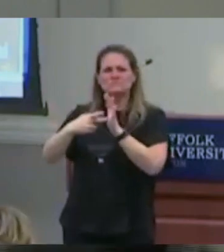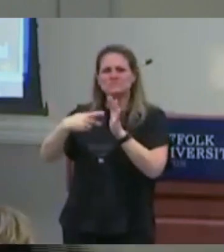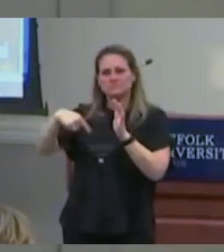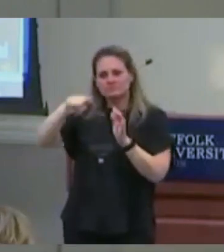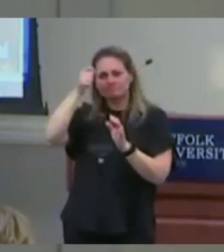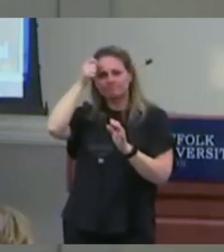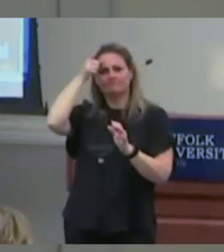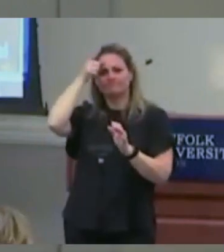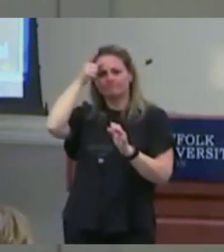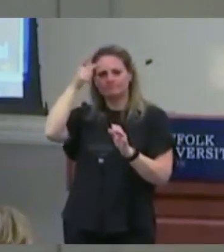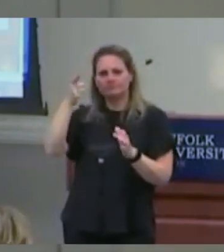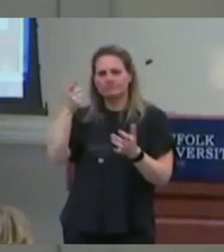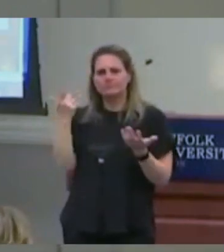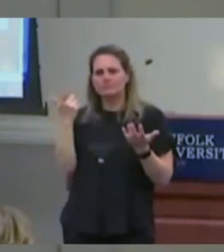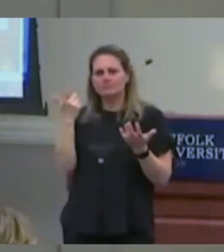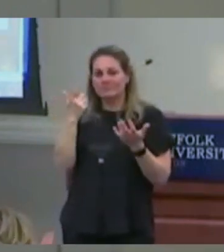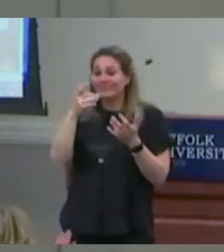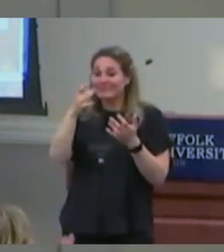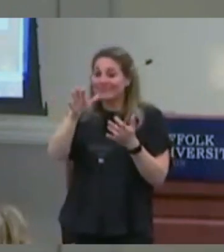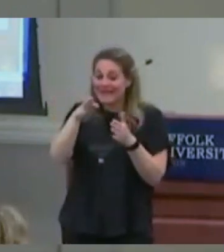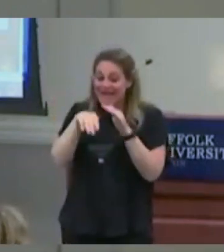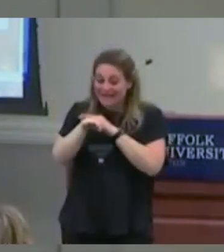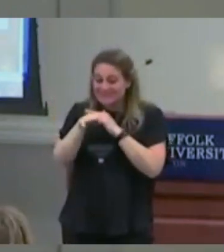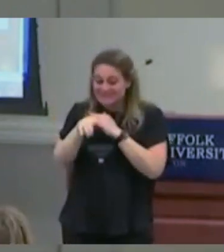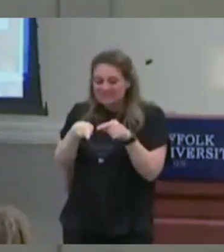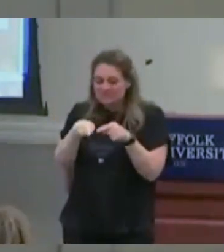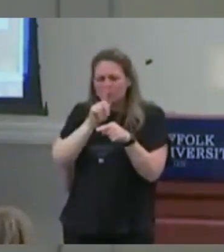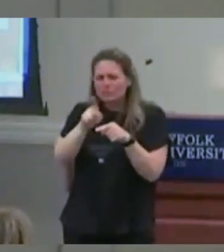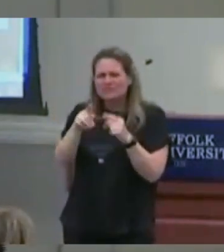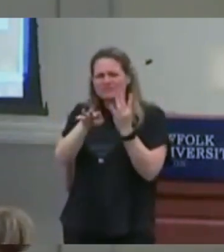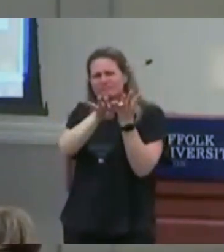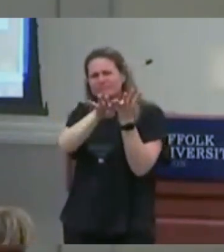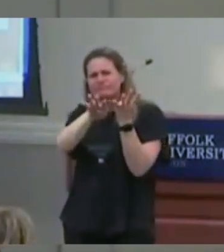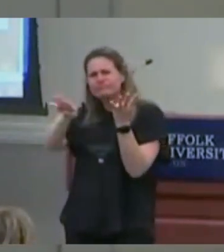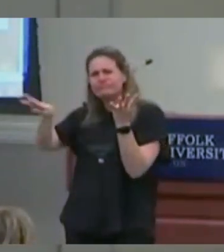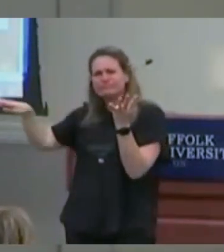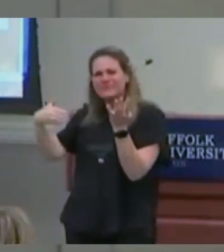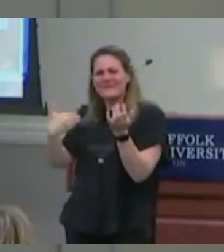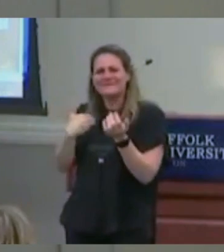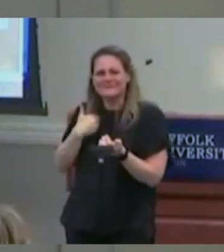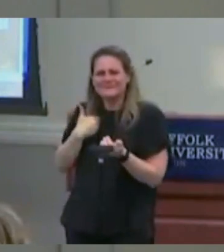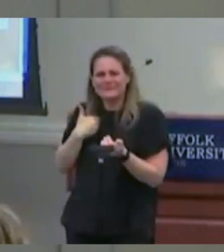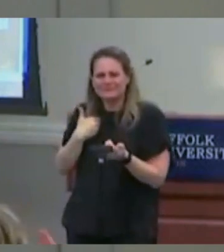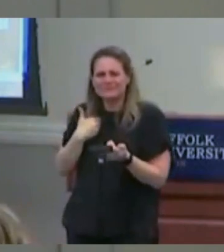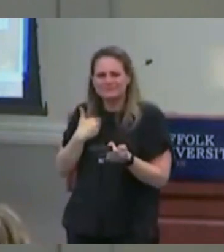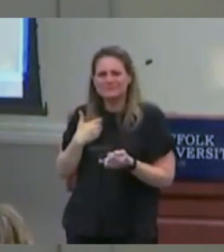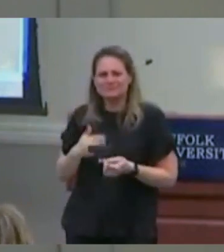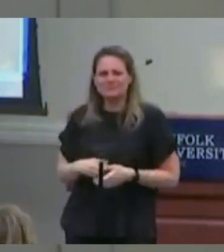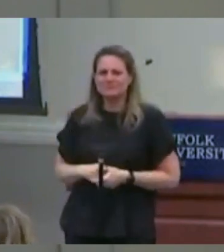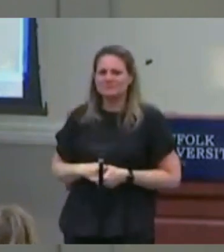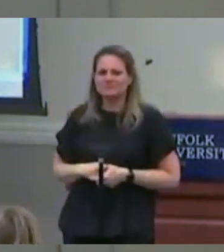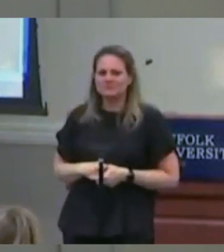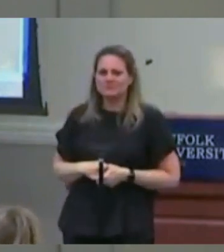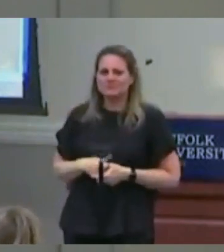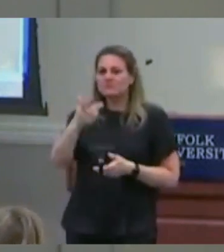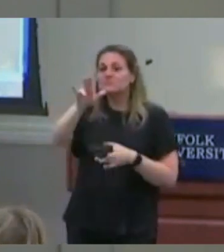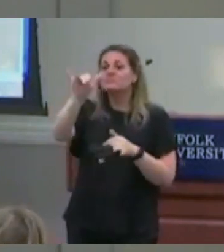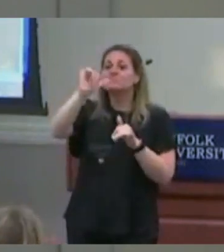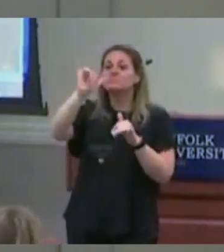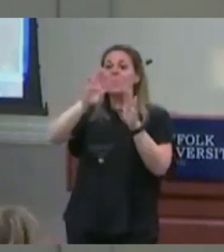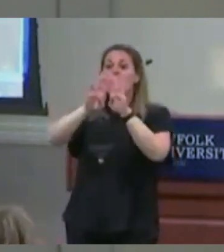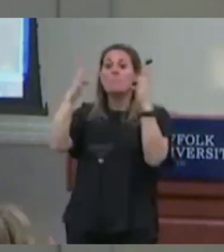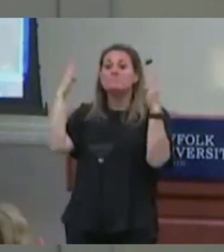access we know about, but also for things such as open shelving, lighting, acoustics, et cetera, for people